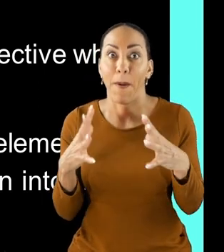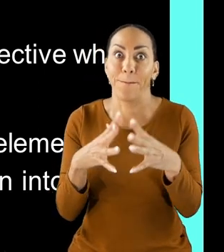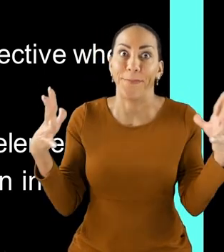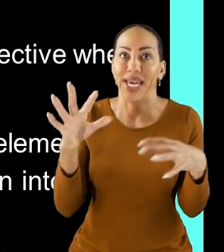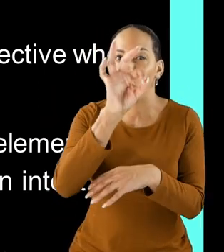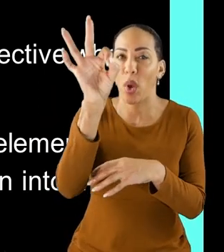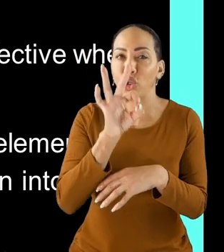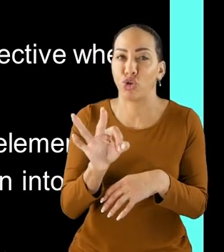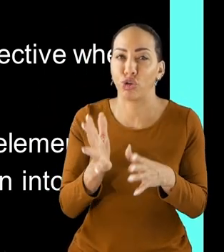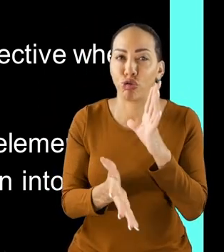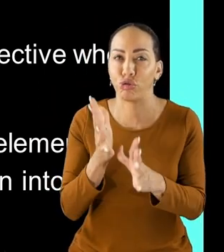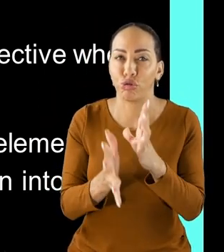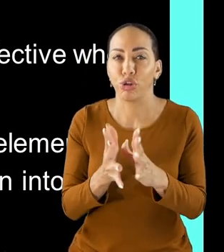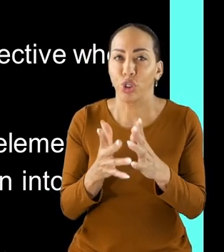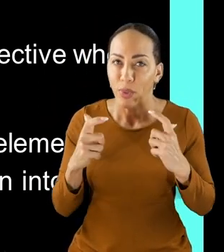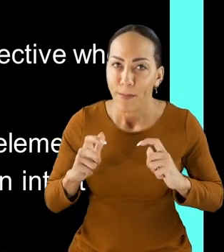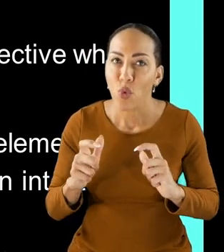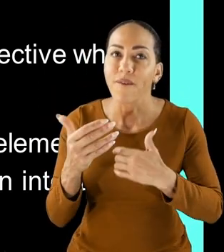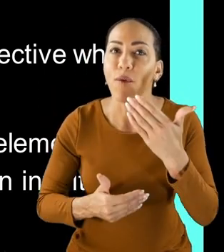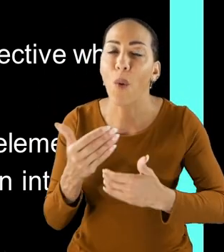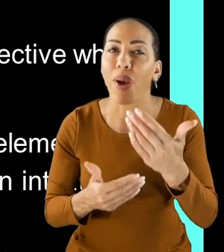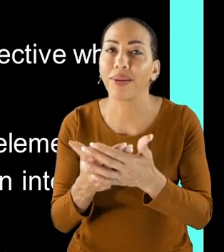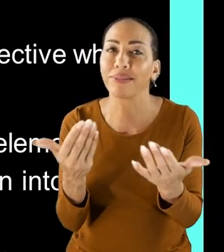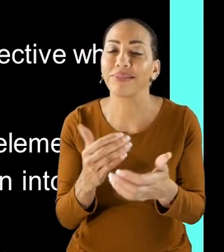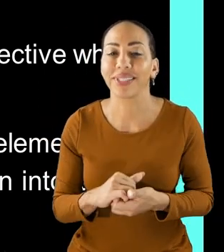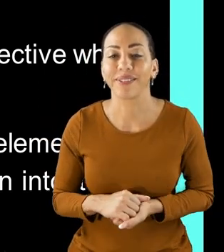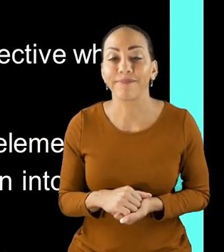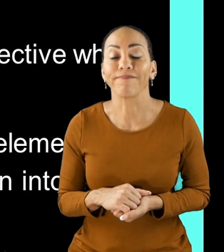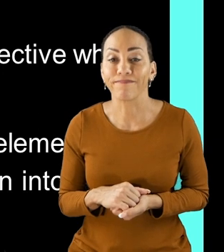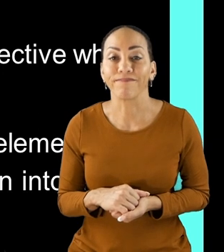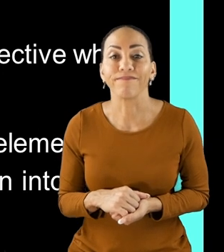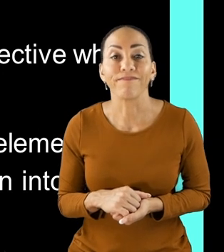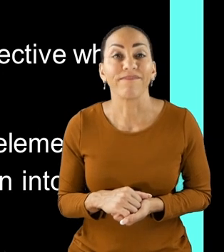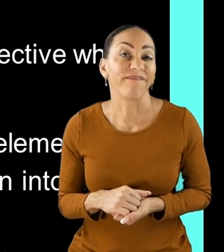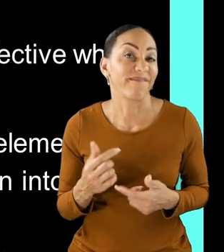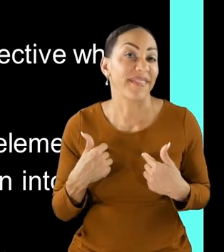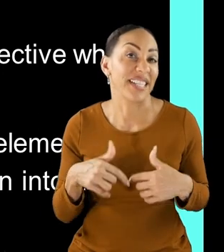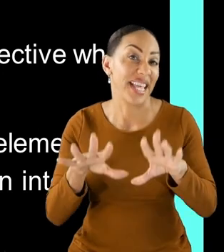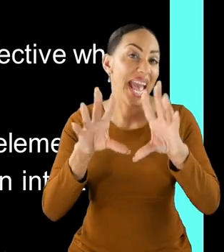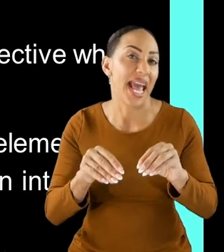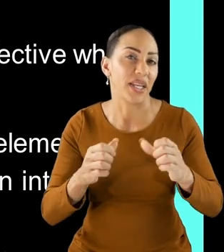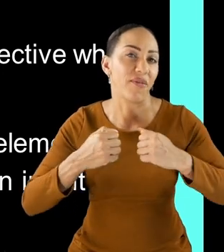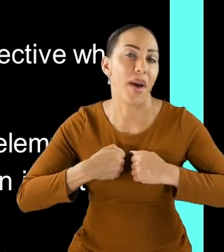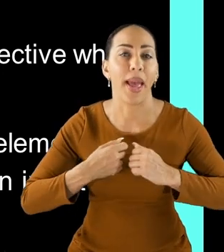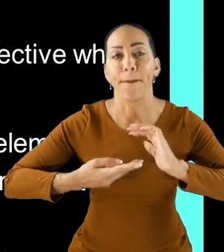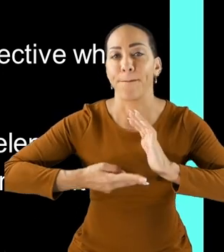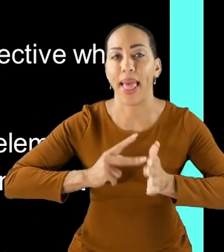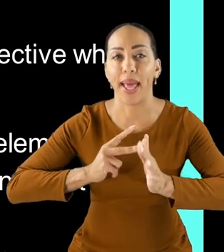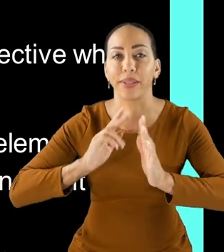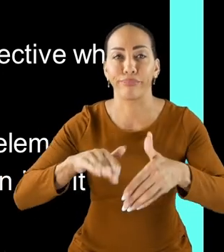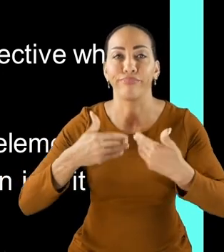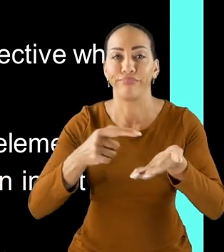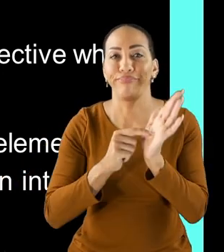these are our big questions as we kind of proceed with the project. And that kind of takes me to the end of my planned